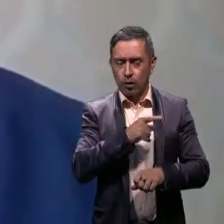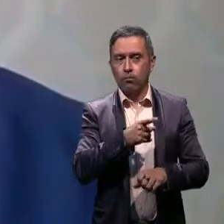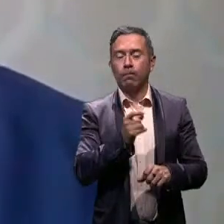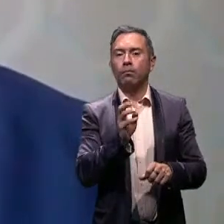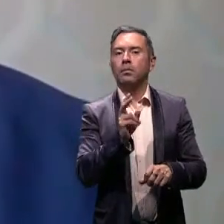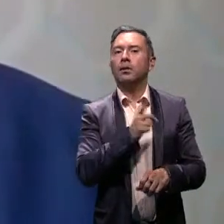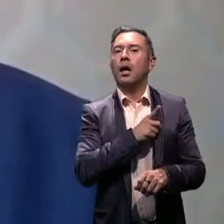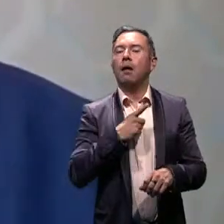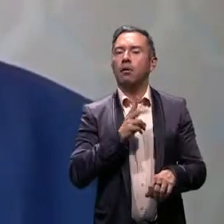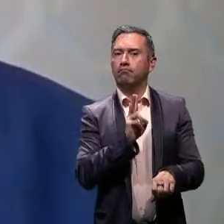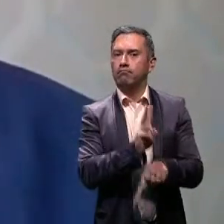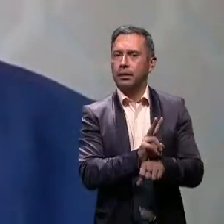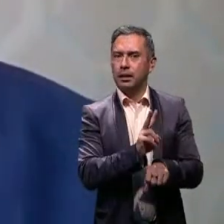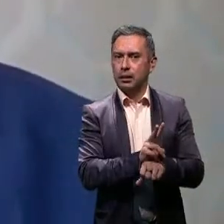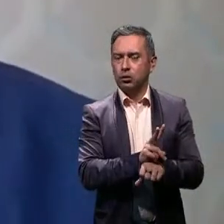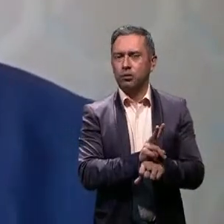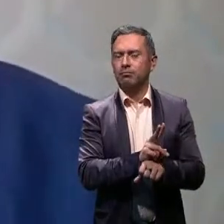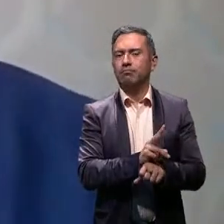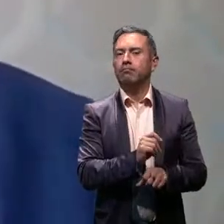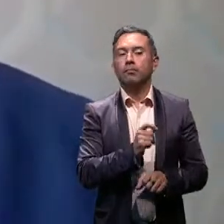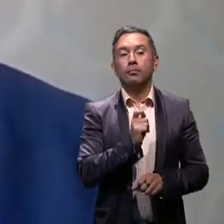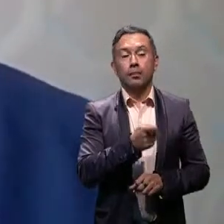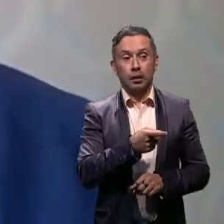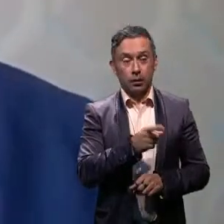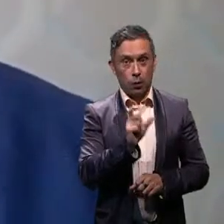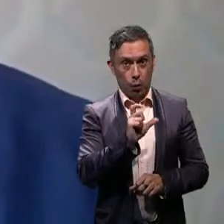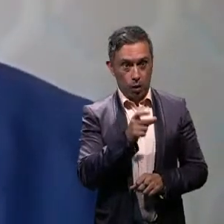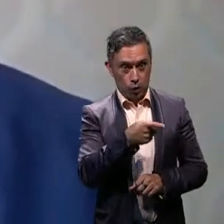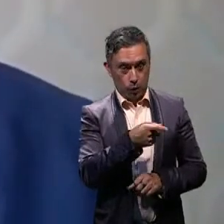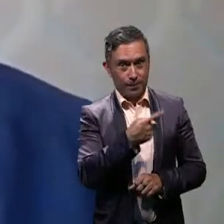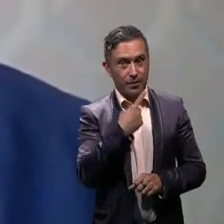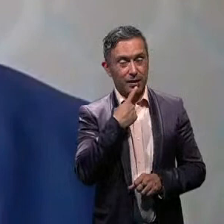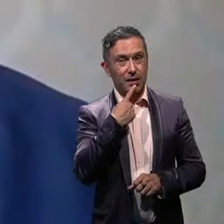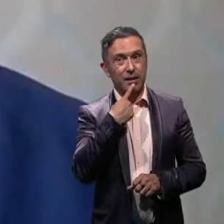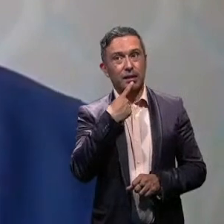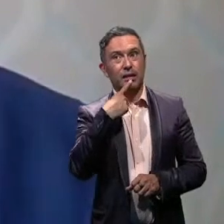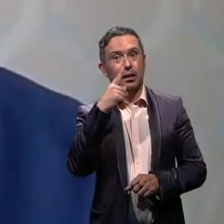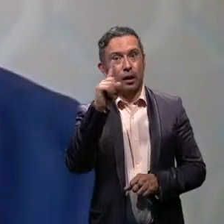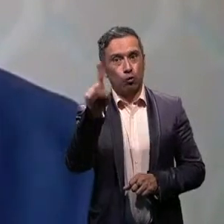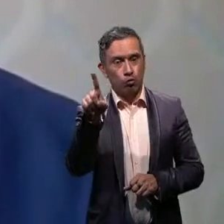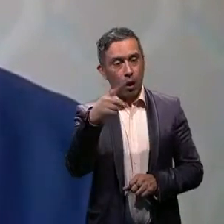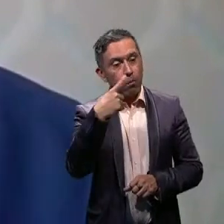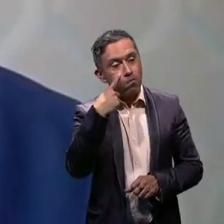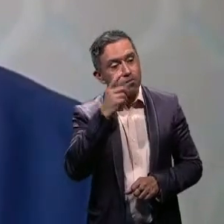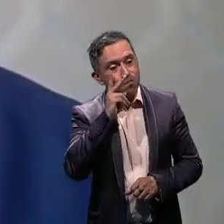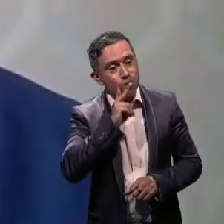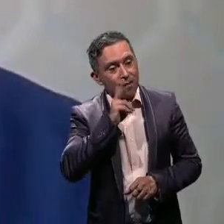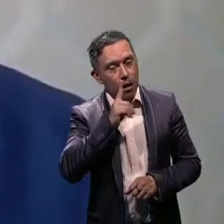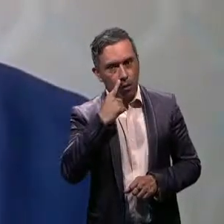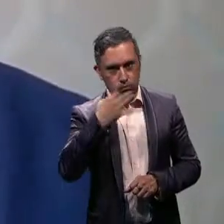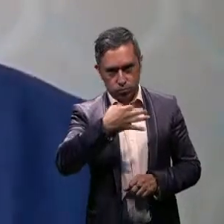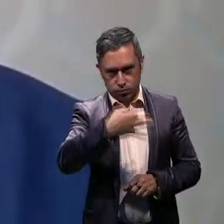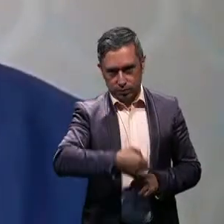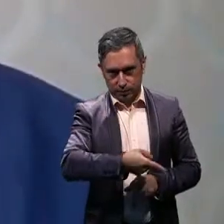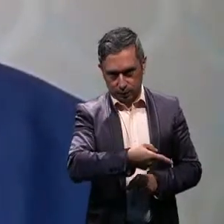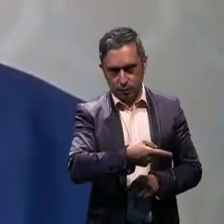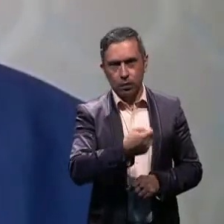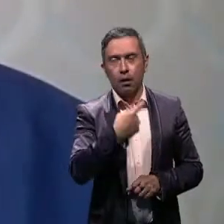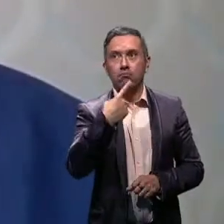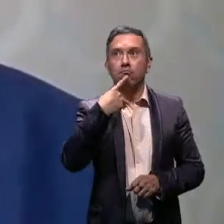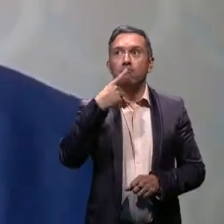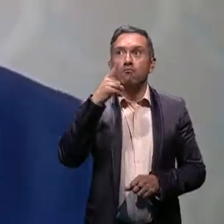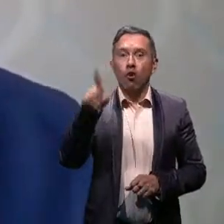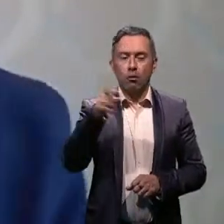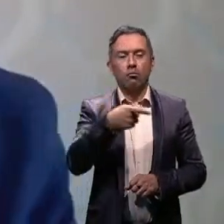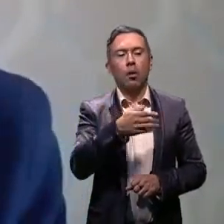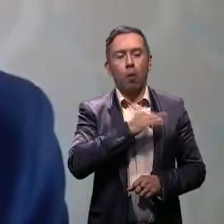to monitor, to follow up, and to say when a complaint has well